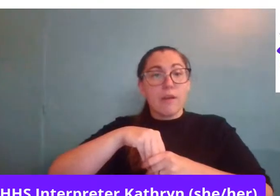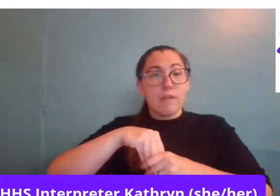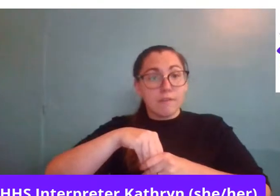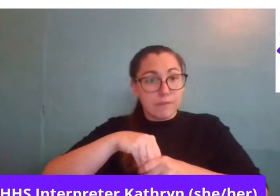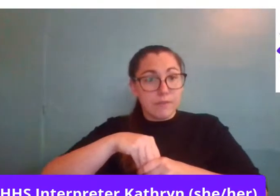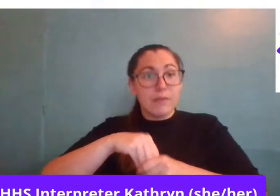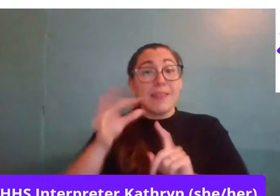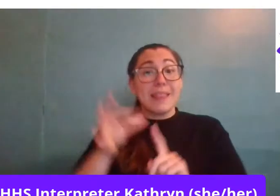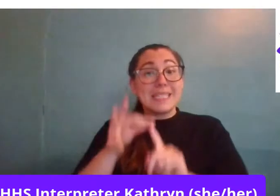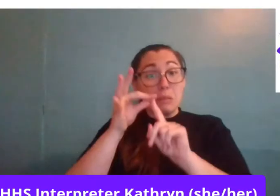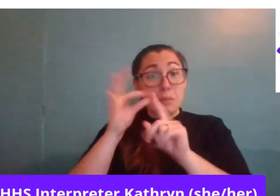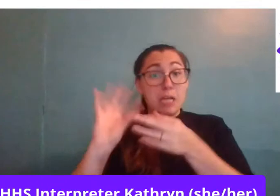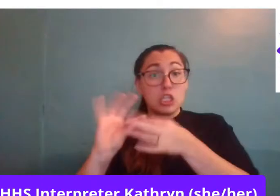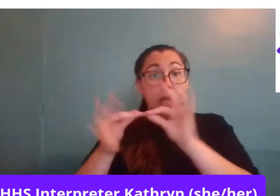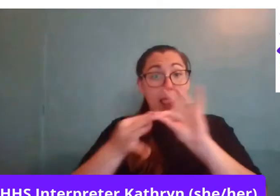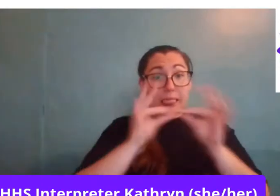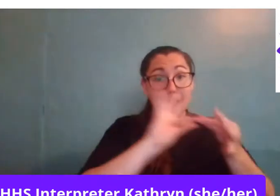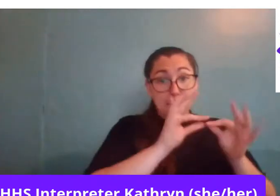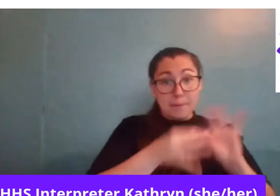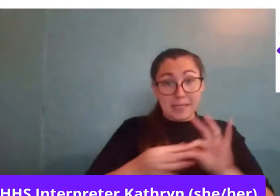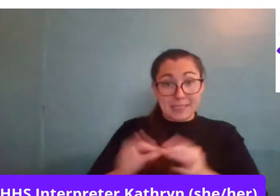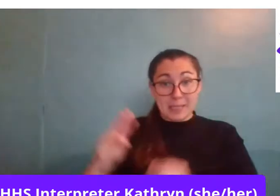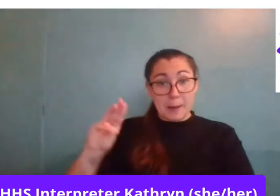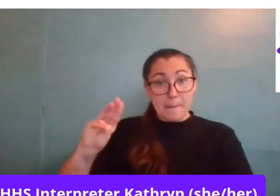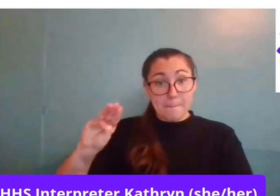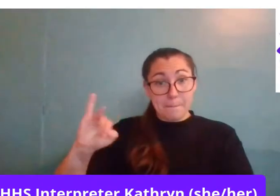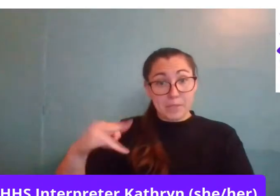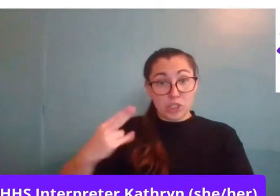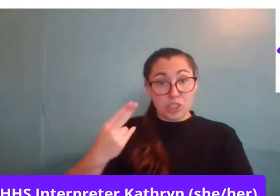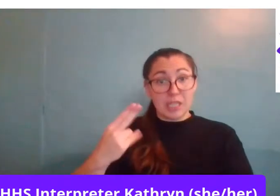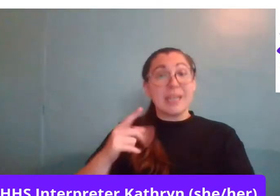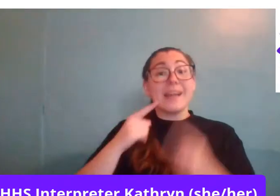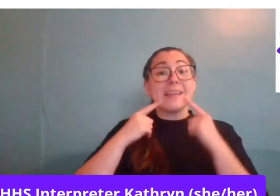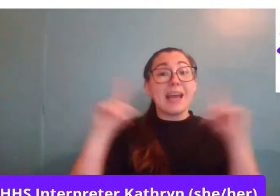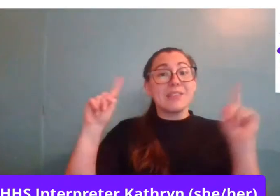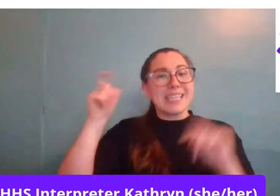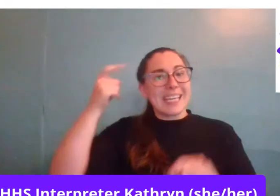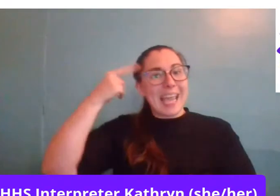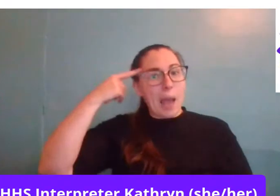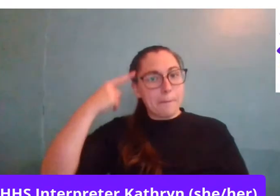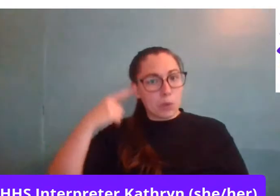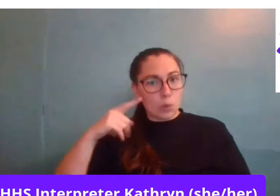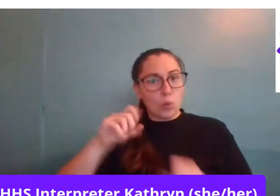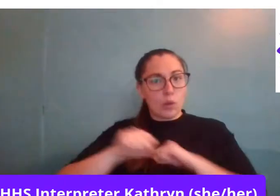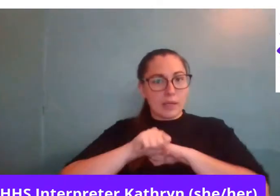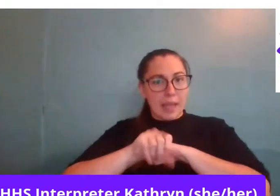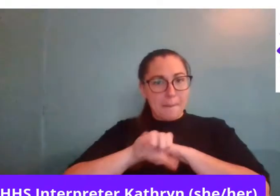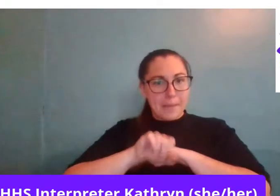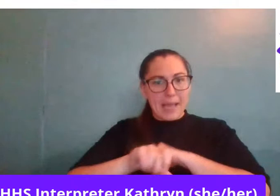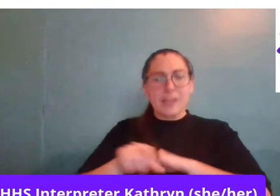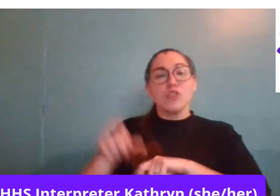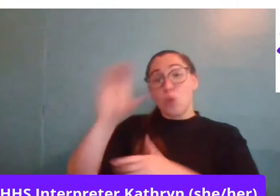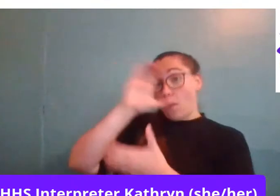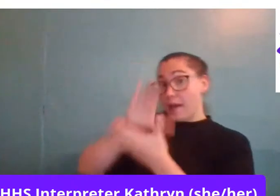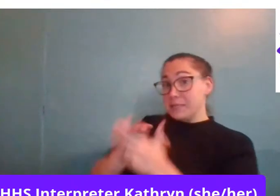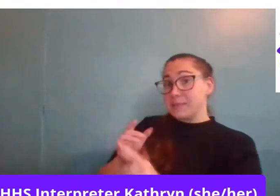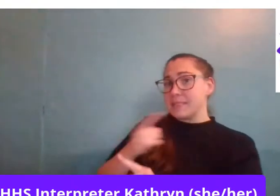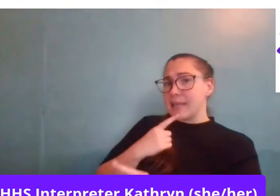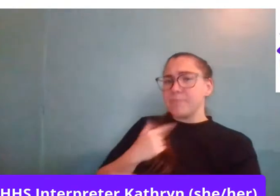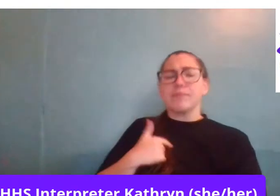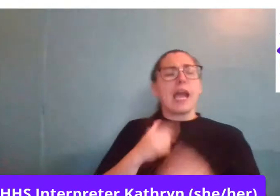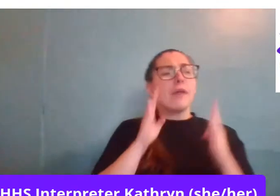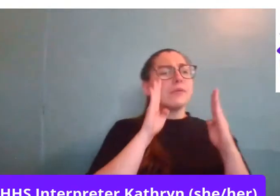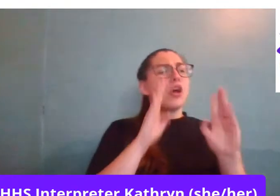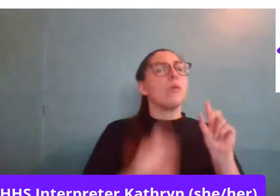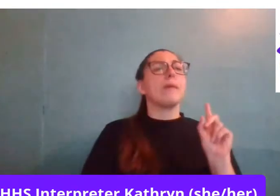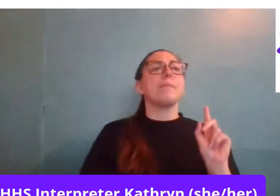Special Olympics Michigan and announcing their capital campaign. And he says, I was in the hallway and my husband came up,